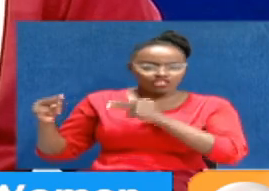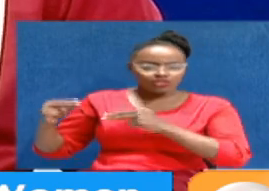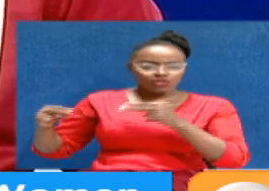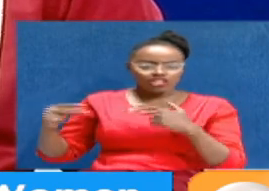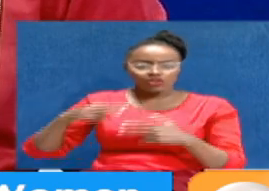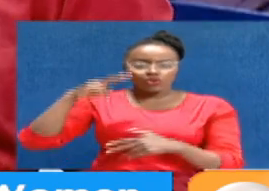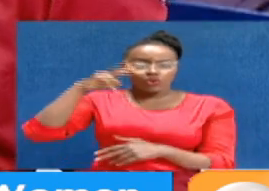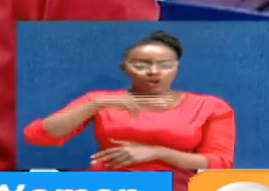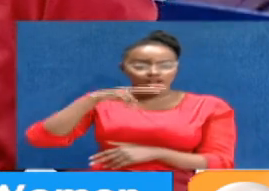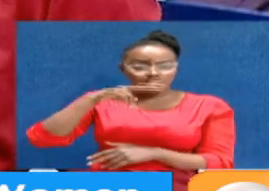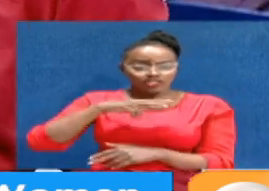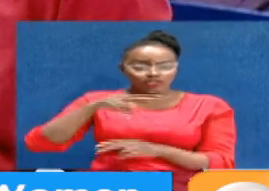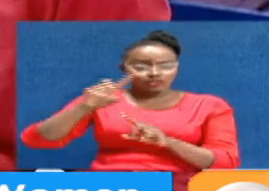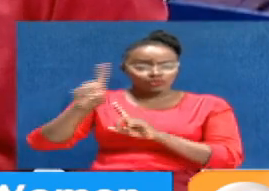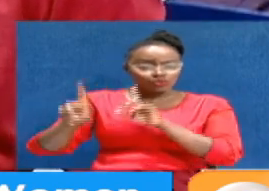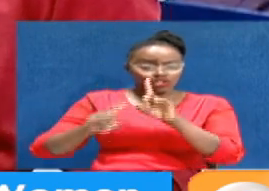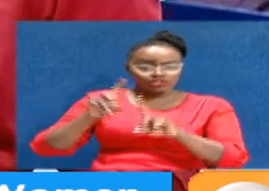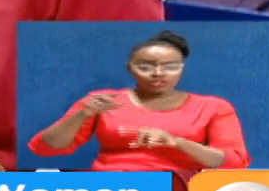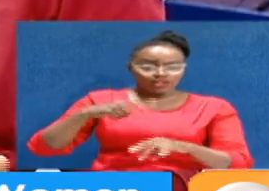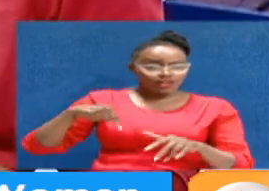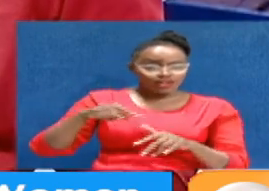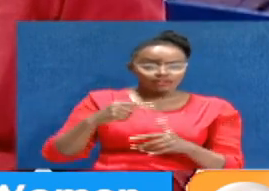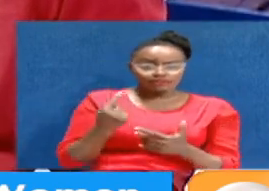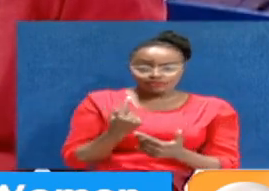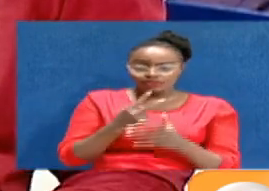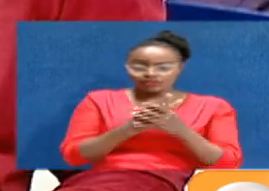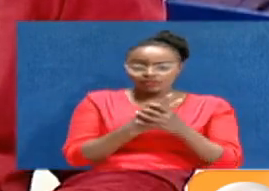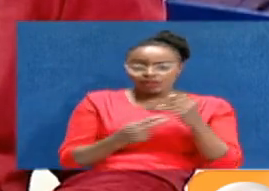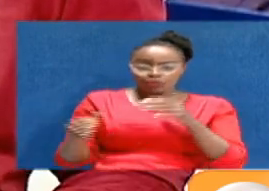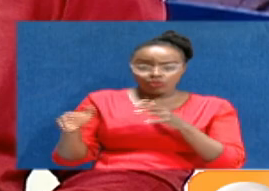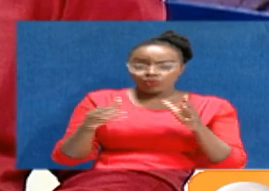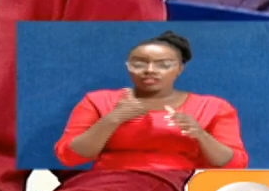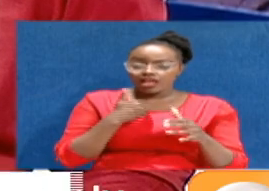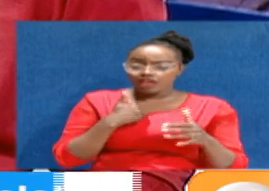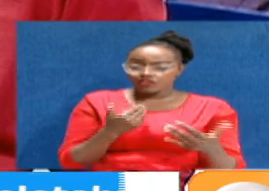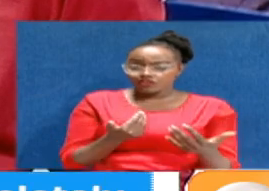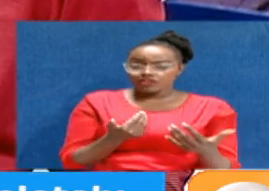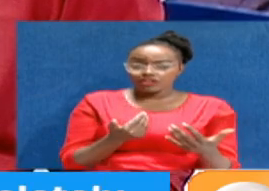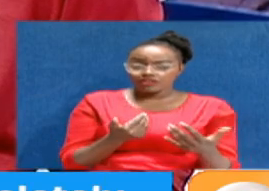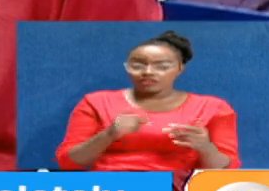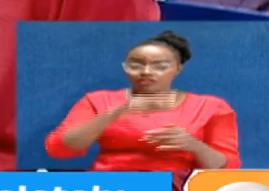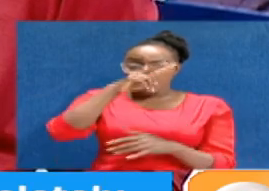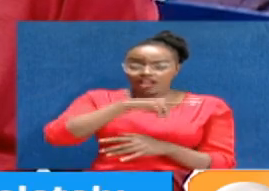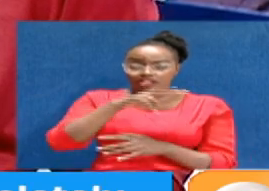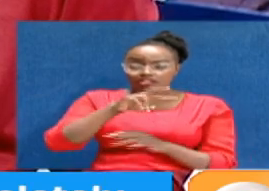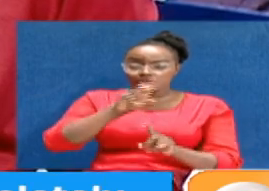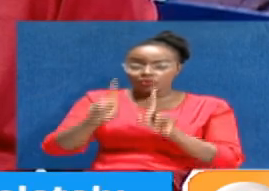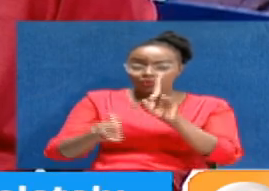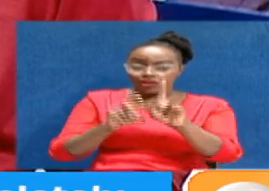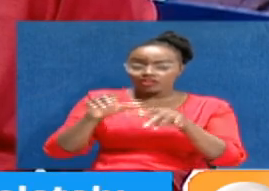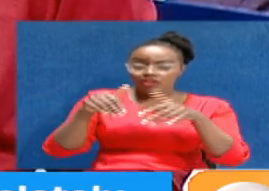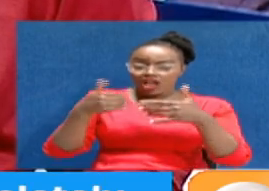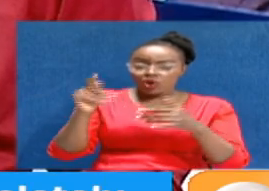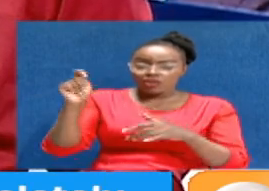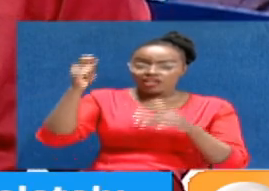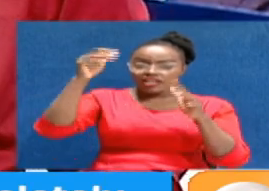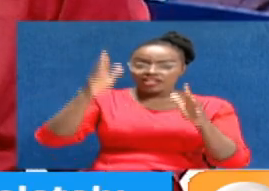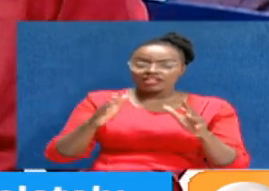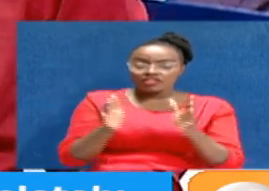historical attitude questions. I mean, we just, both ways, there is just an attitude question. I mean, the way